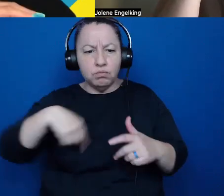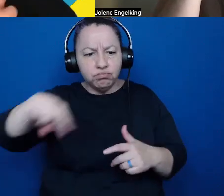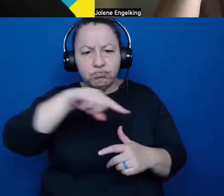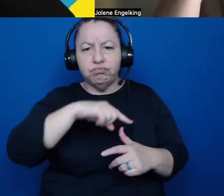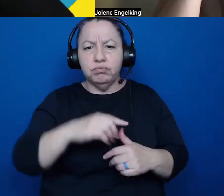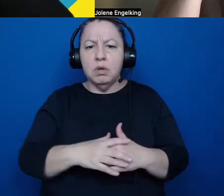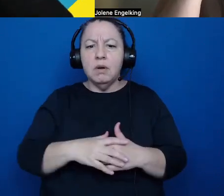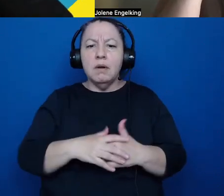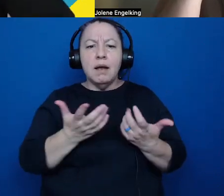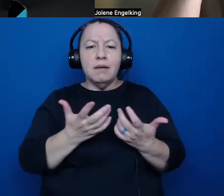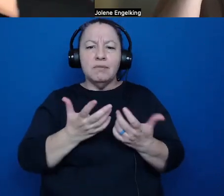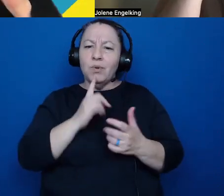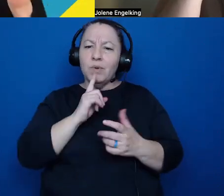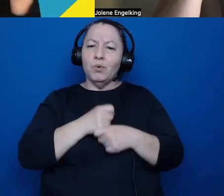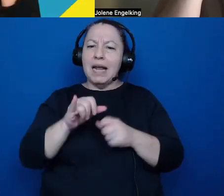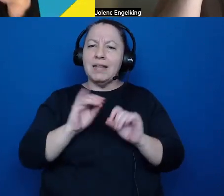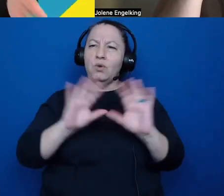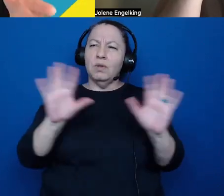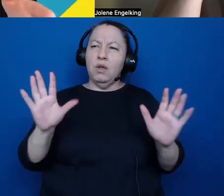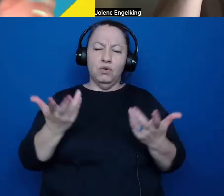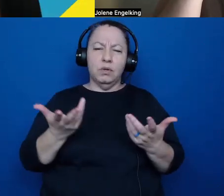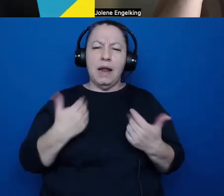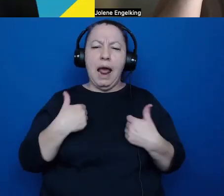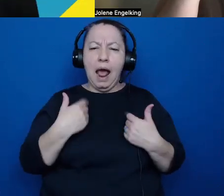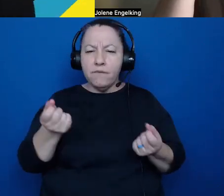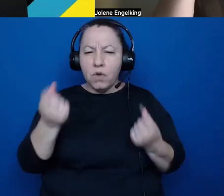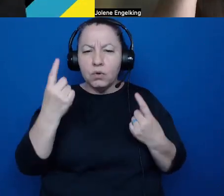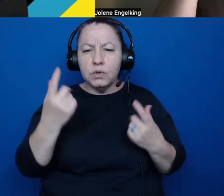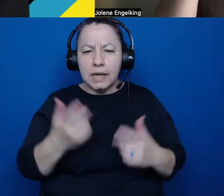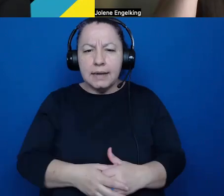to create that transparency, to really have that understanding.